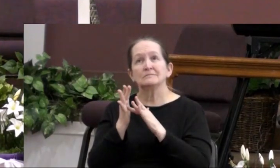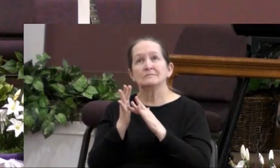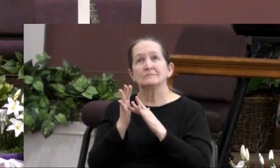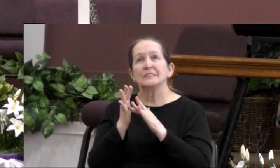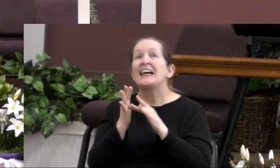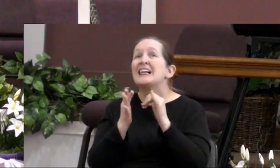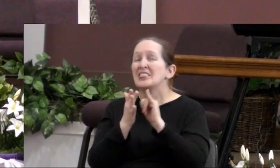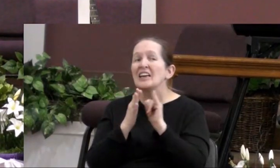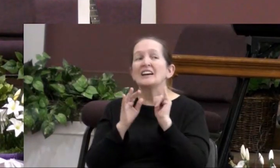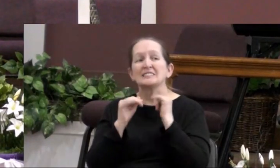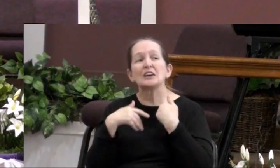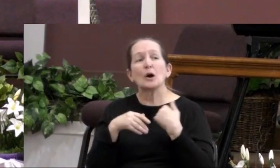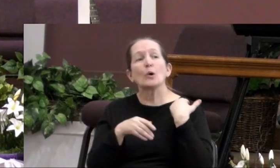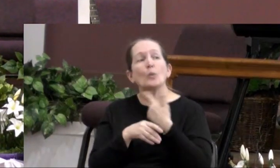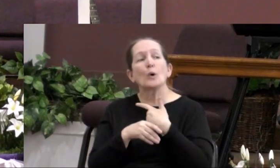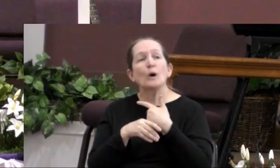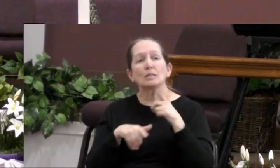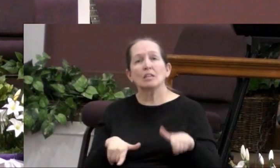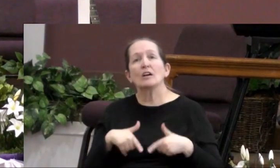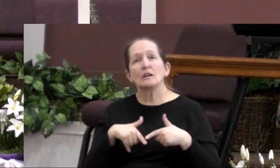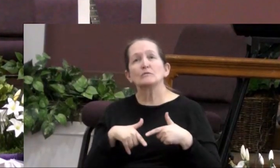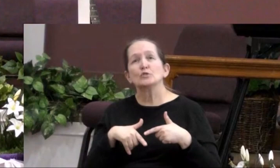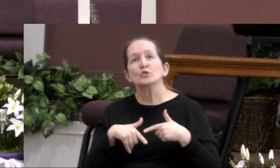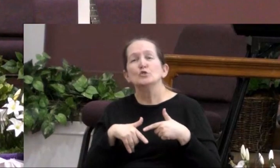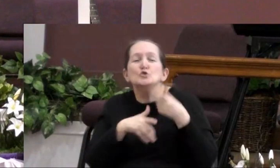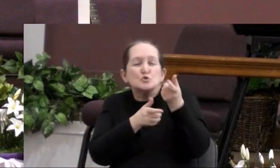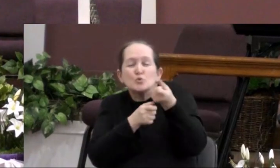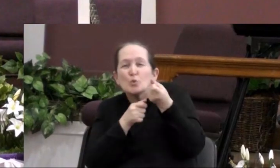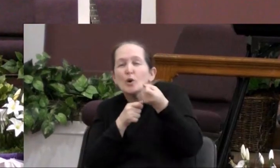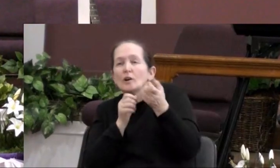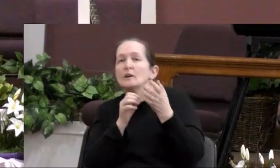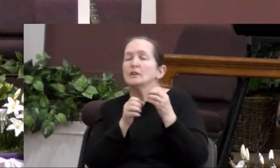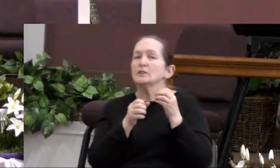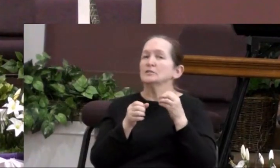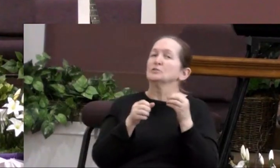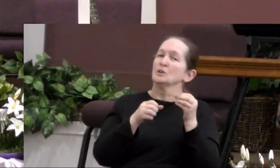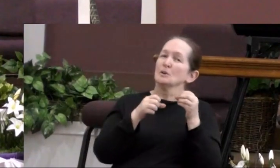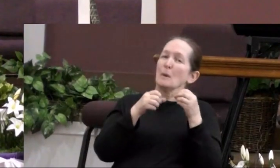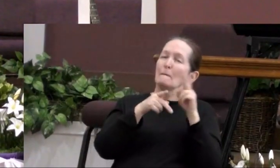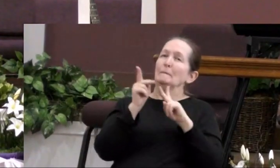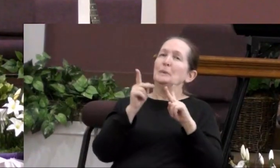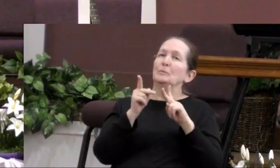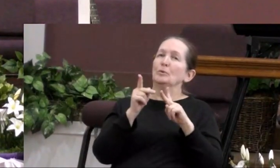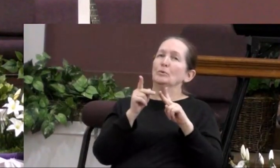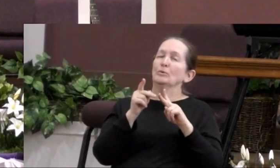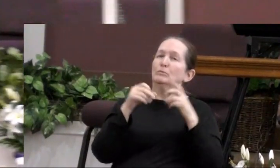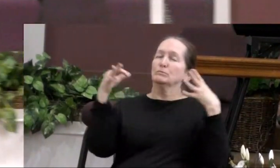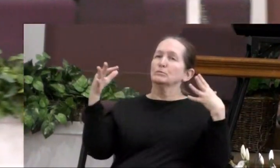That's how our life draws a crowd. That's how our church should draw a crowd.